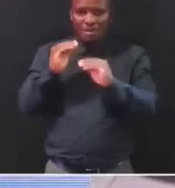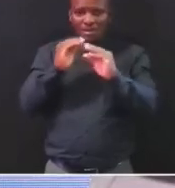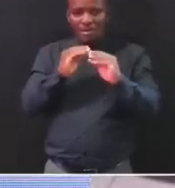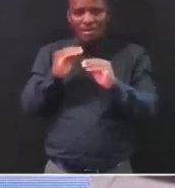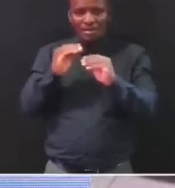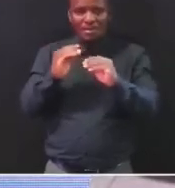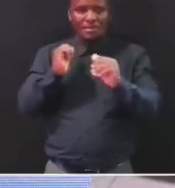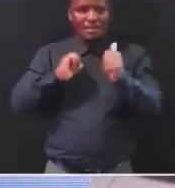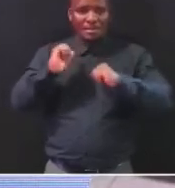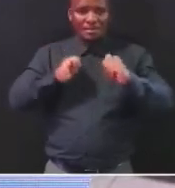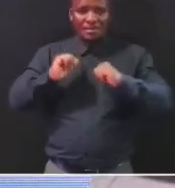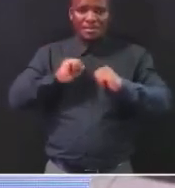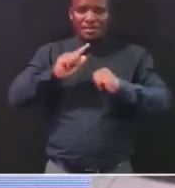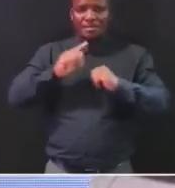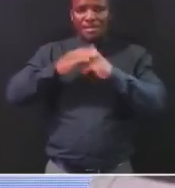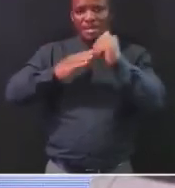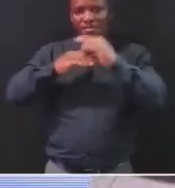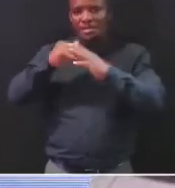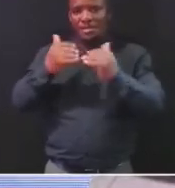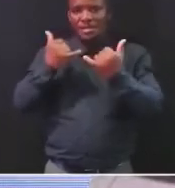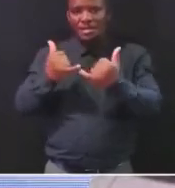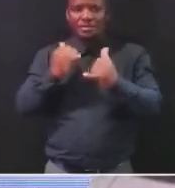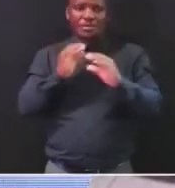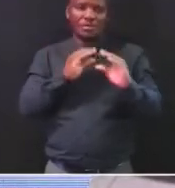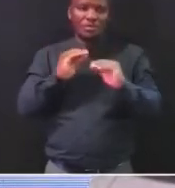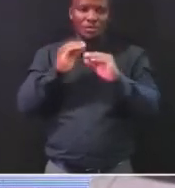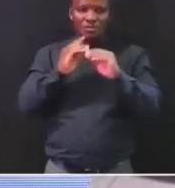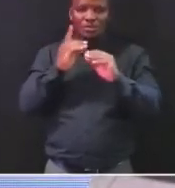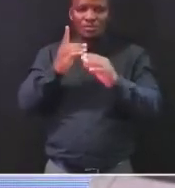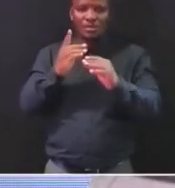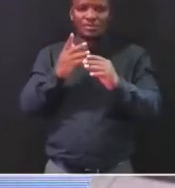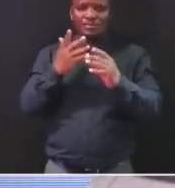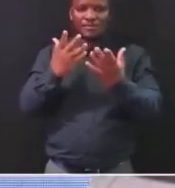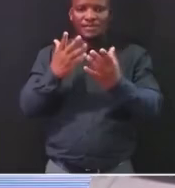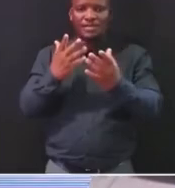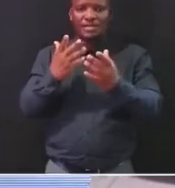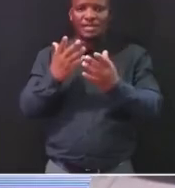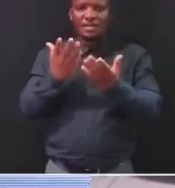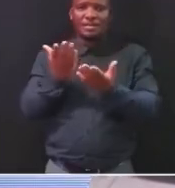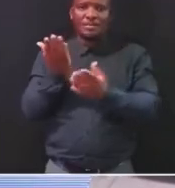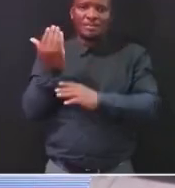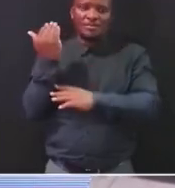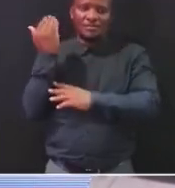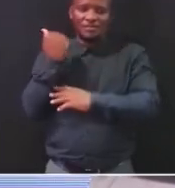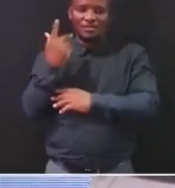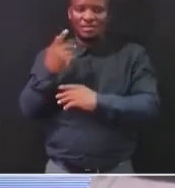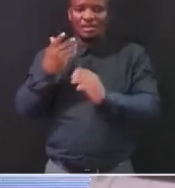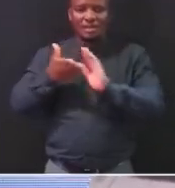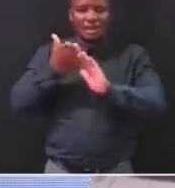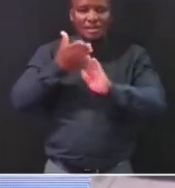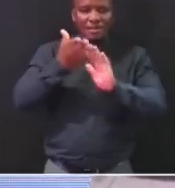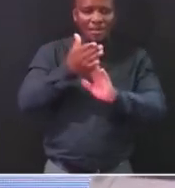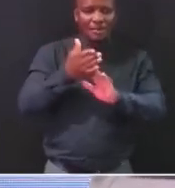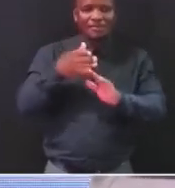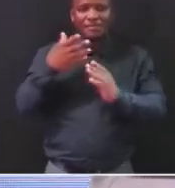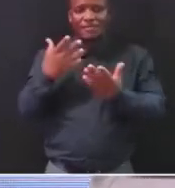of a performance of a building, you are now talking about what the previous speaker has spoken about, speed, you are talking about